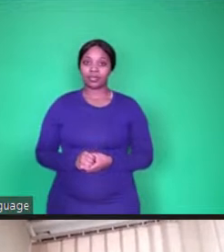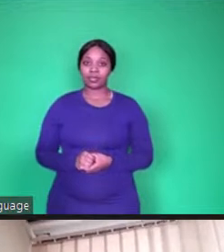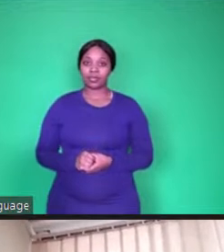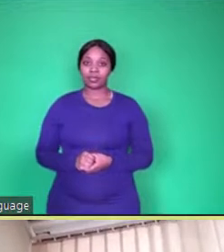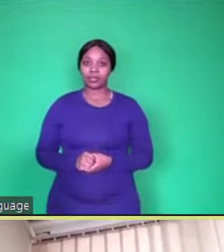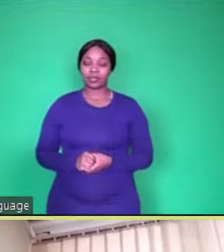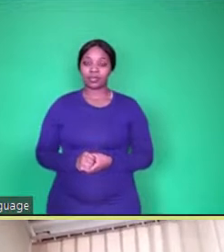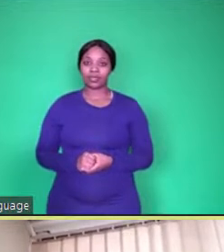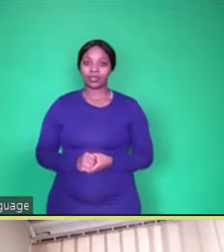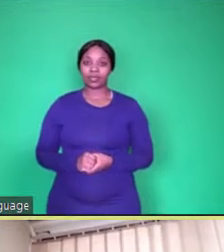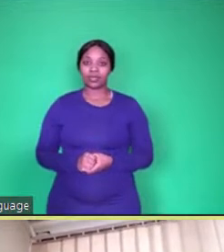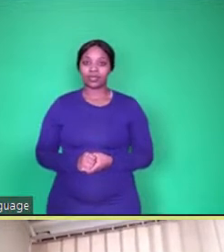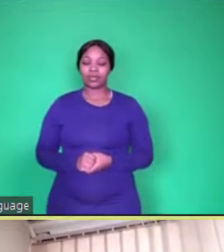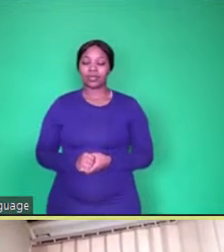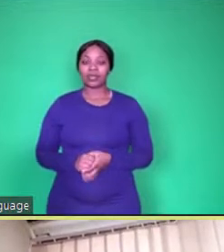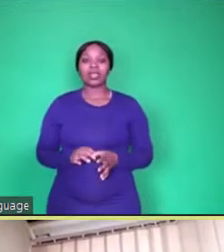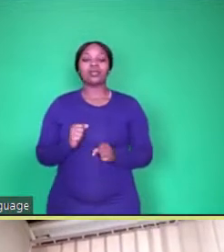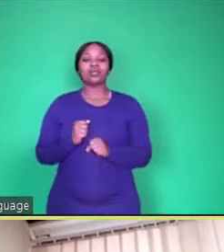Karen,